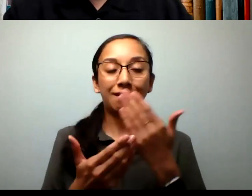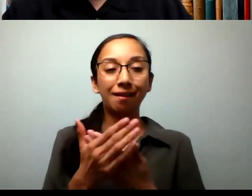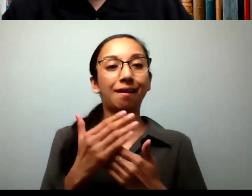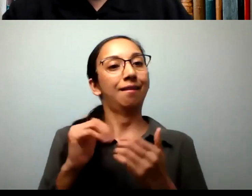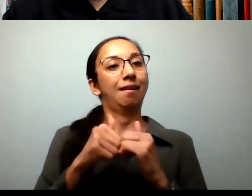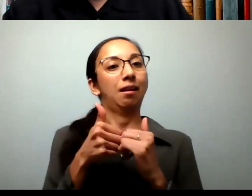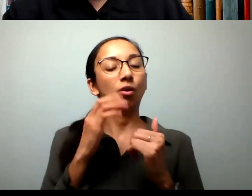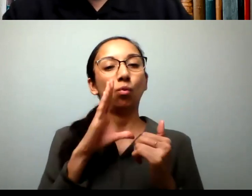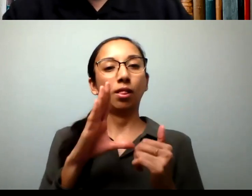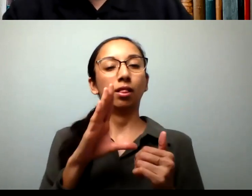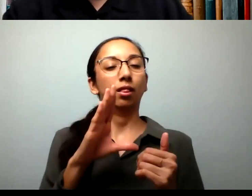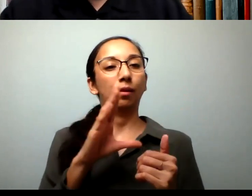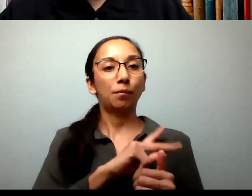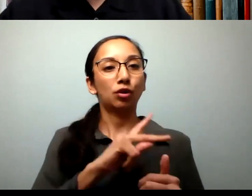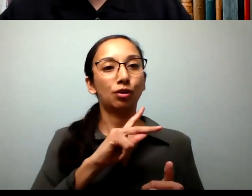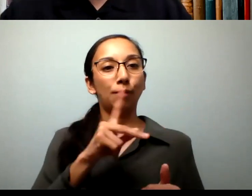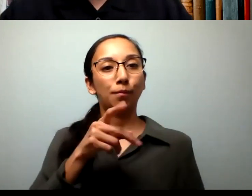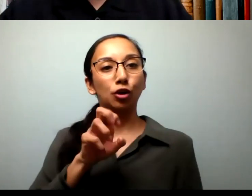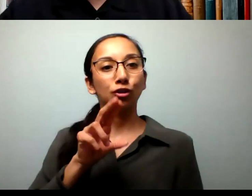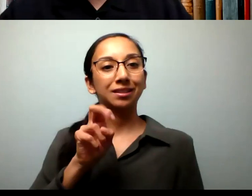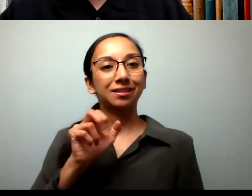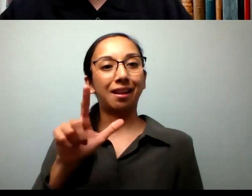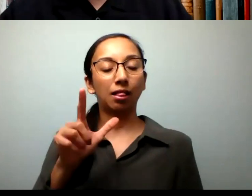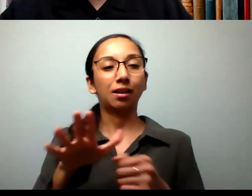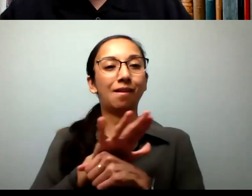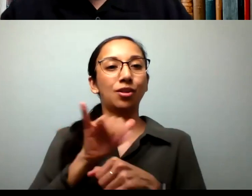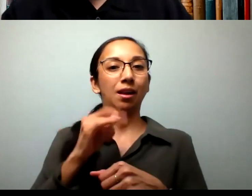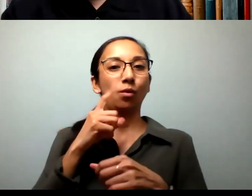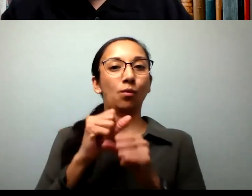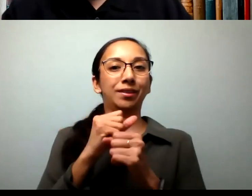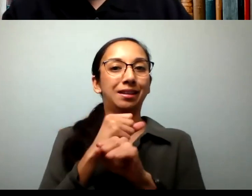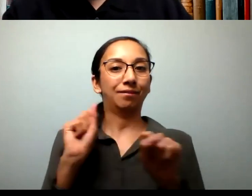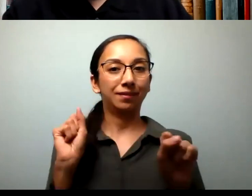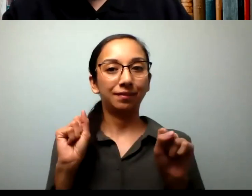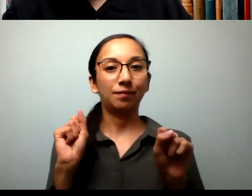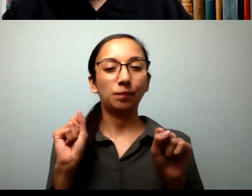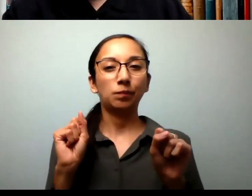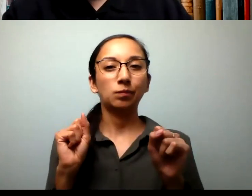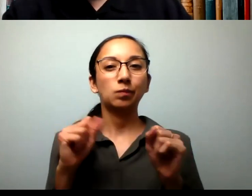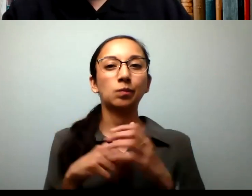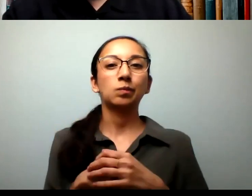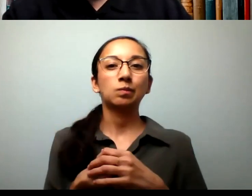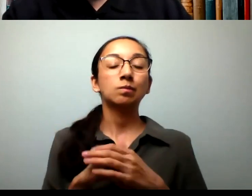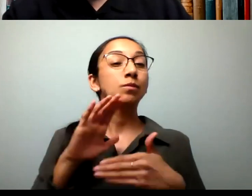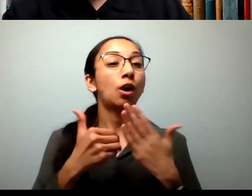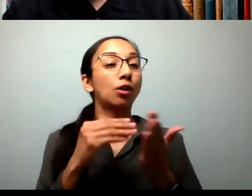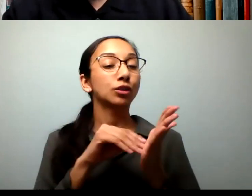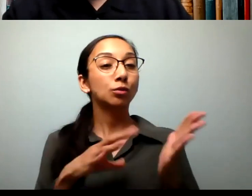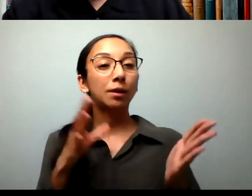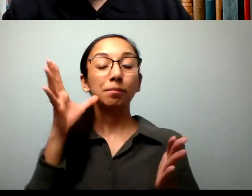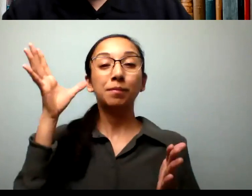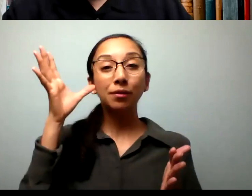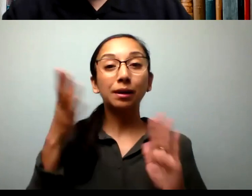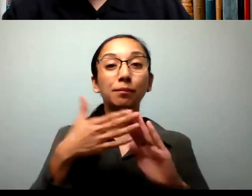this personnel would cover the safety? Education is key. So we have to be working with all of our students, our parents, our communities to ensure